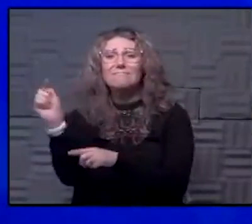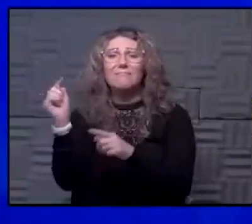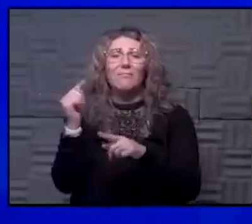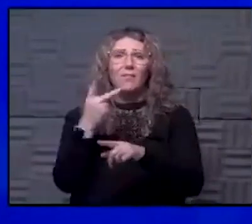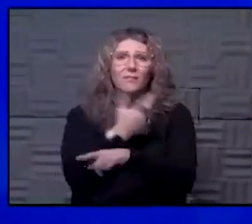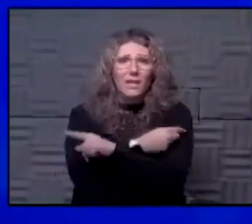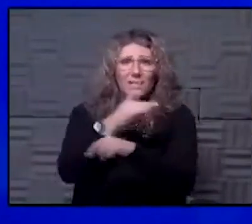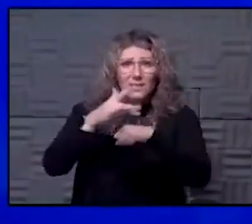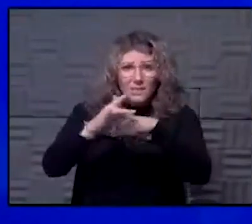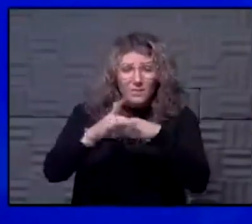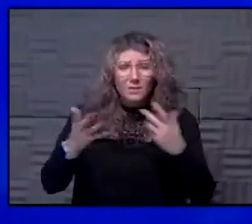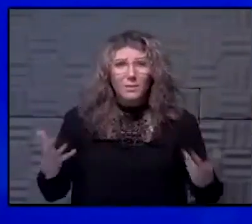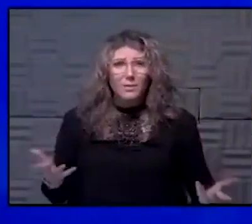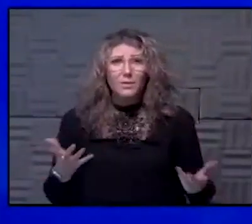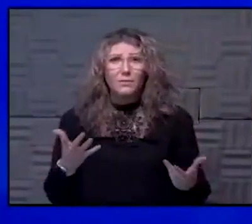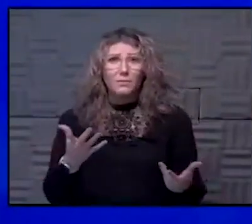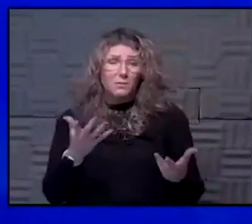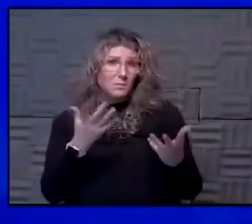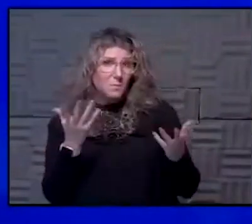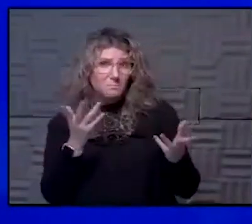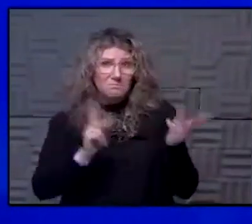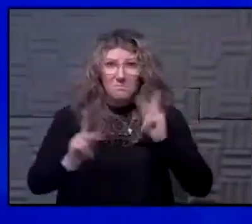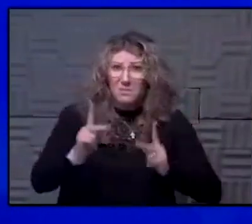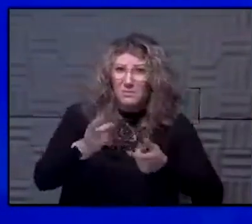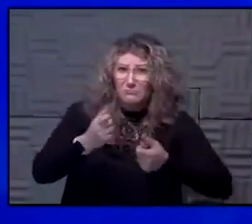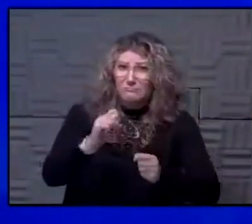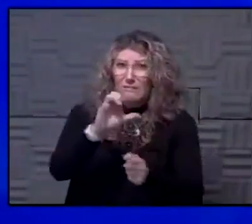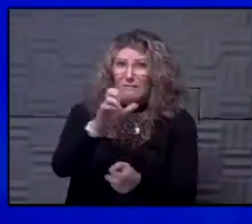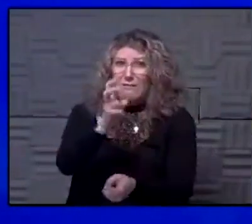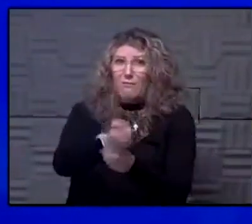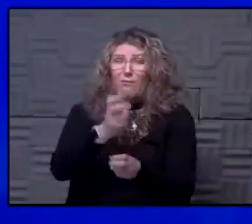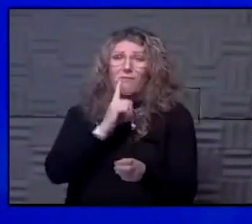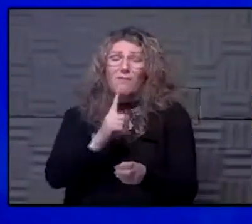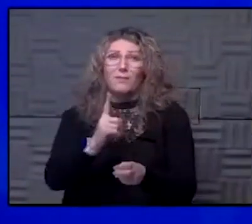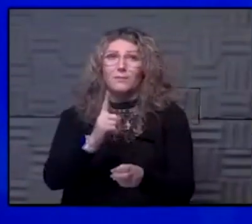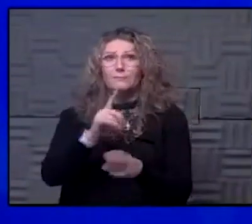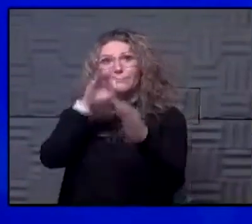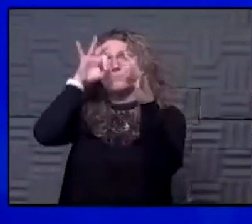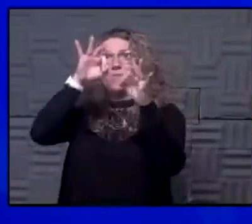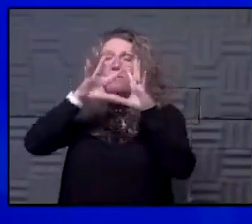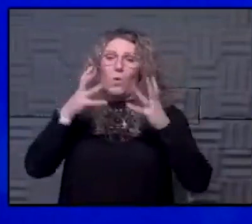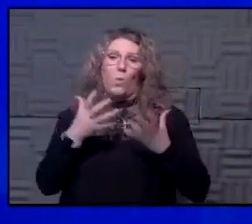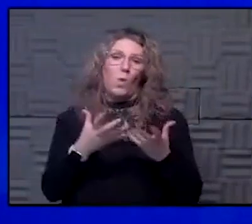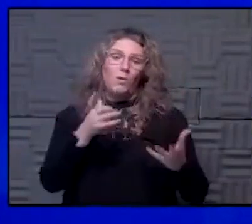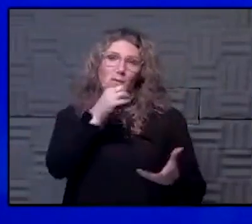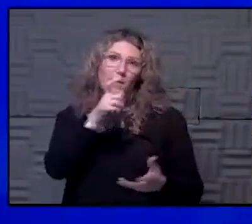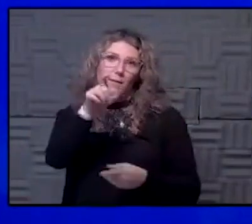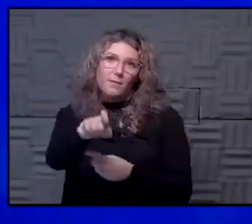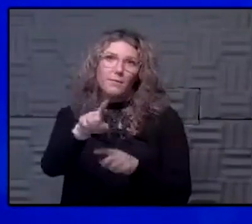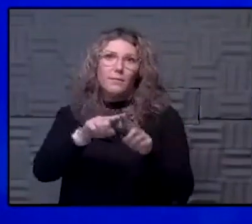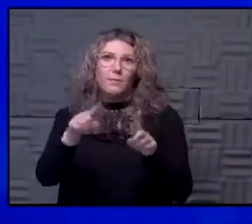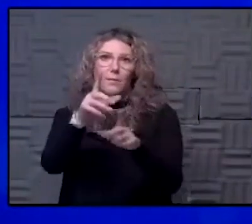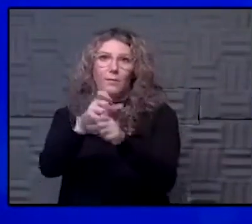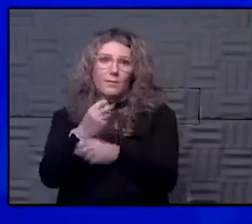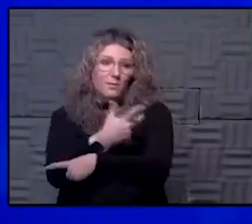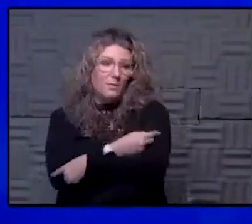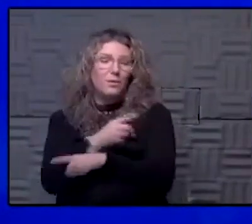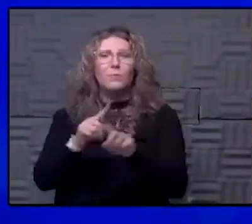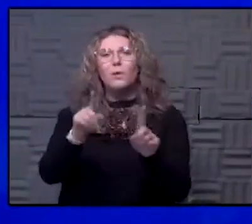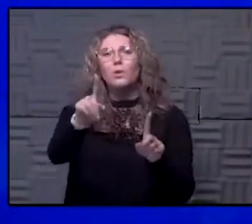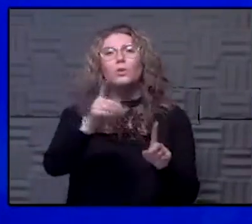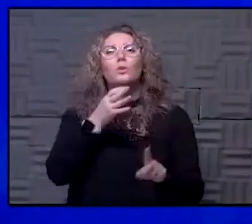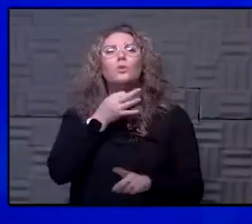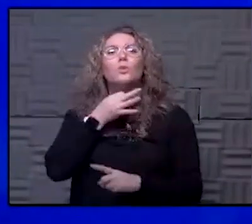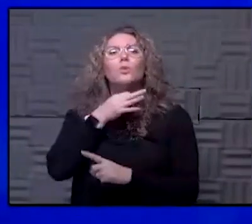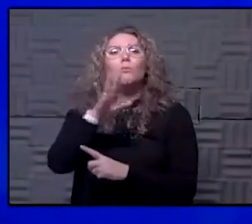about that? Should people be trying this hard? I mean, in an ideal world, they wouldn't be. They would be getting it. But just curious your thoughts on